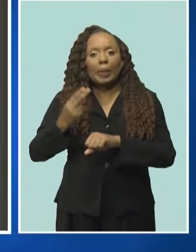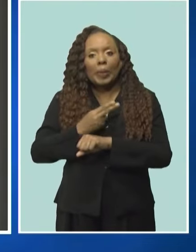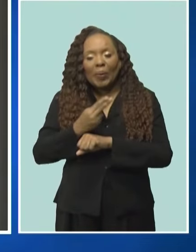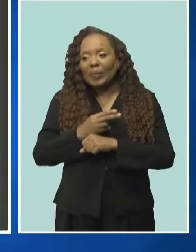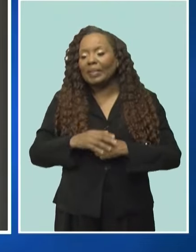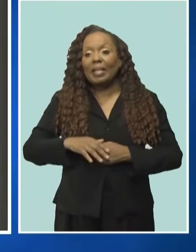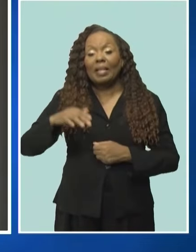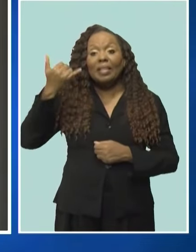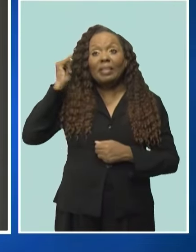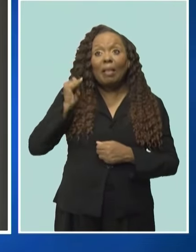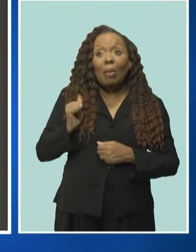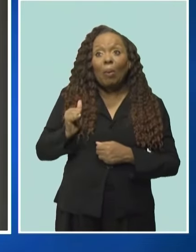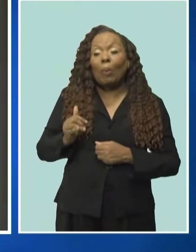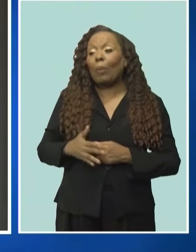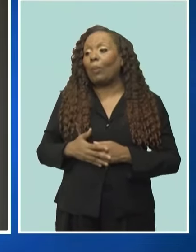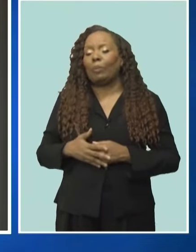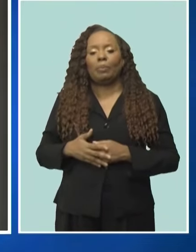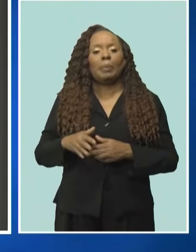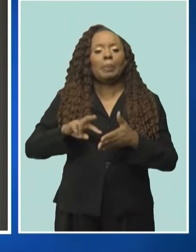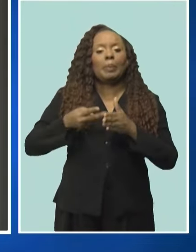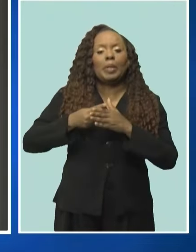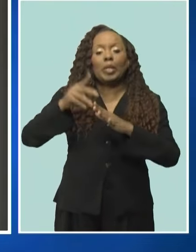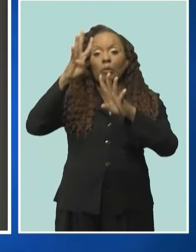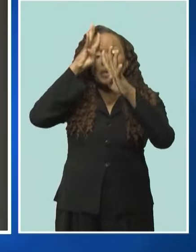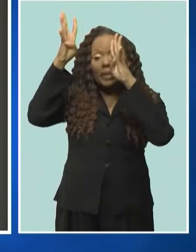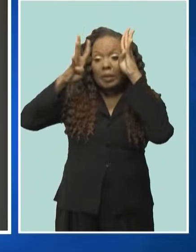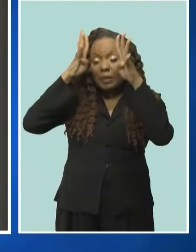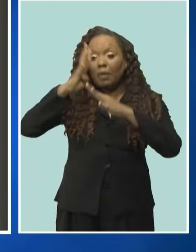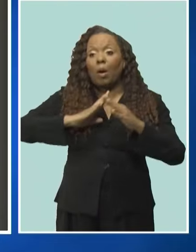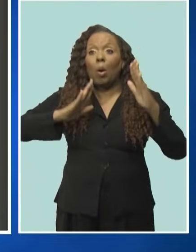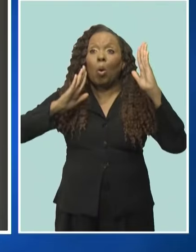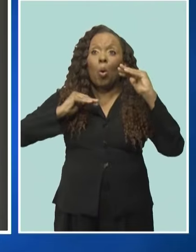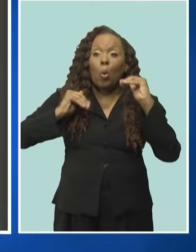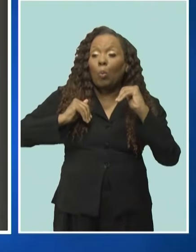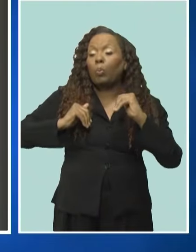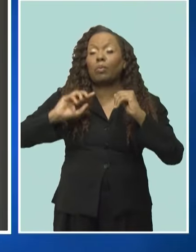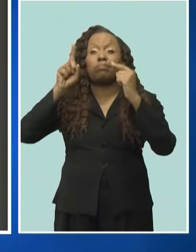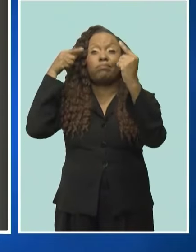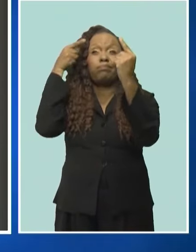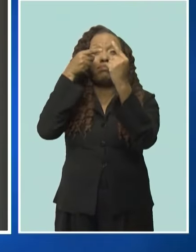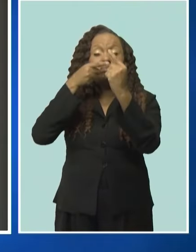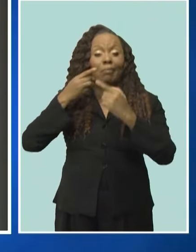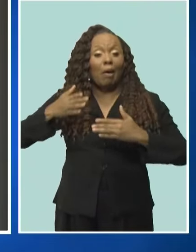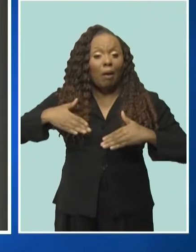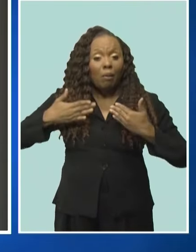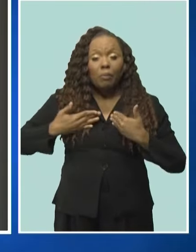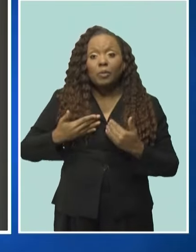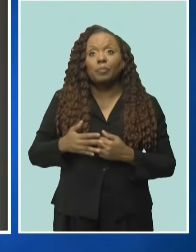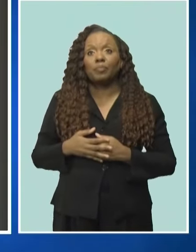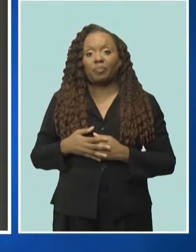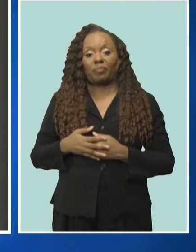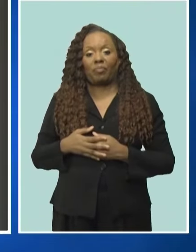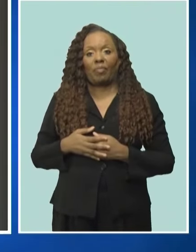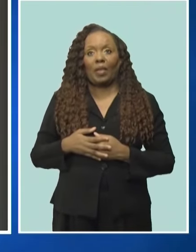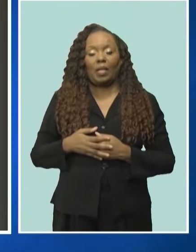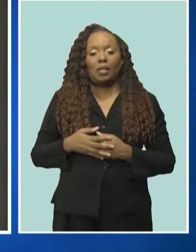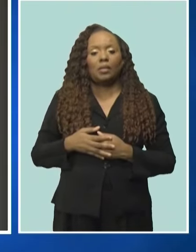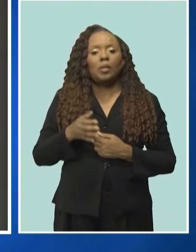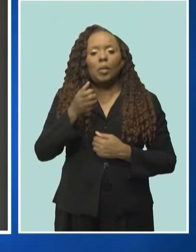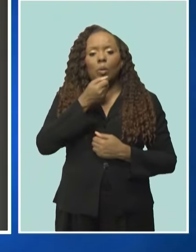which represents creativity, hopefulness, striving for happiness, a warm and neutral